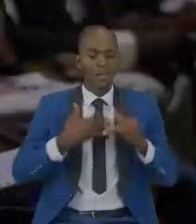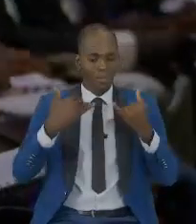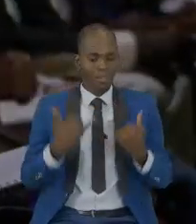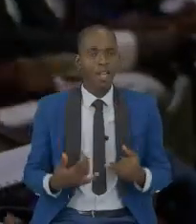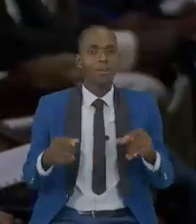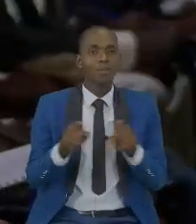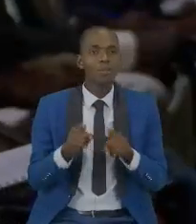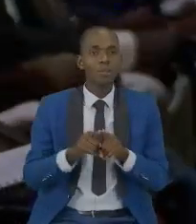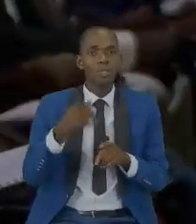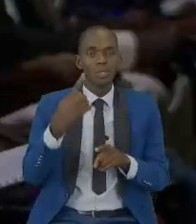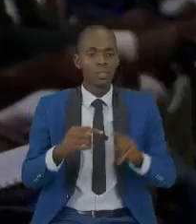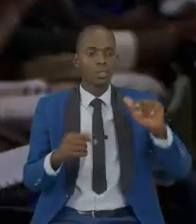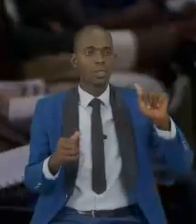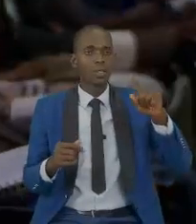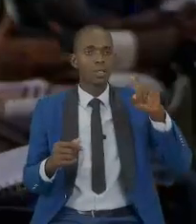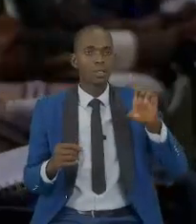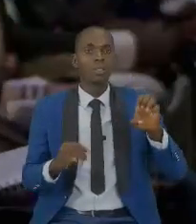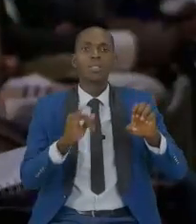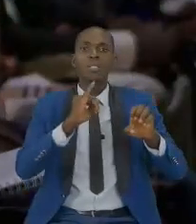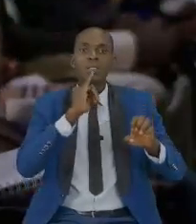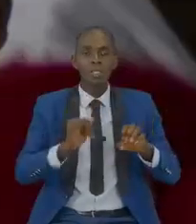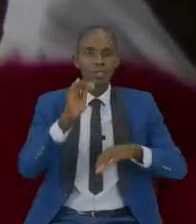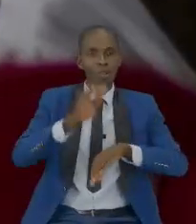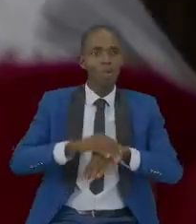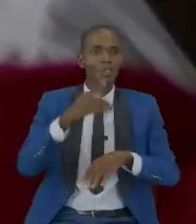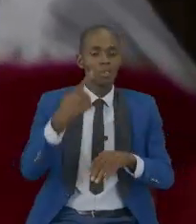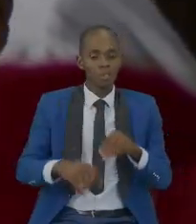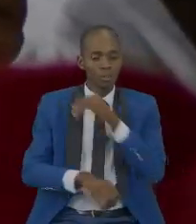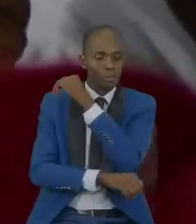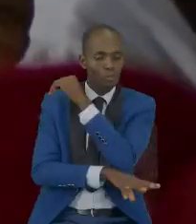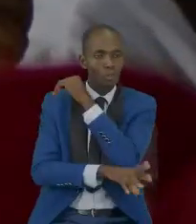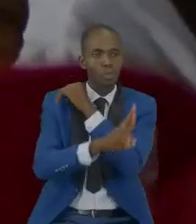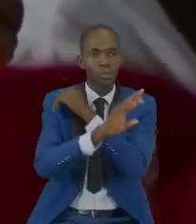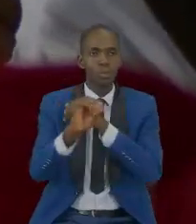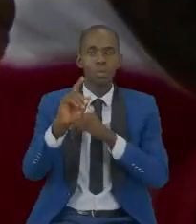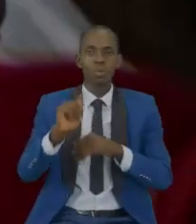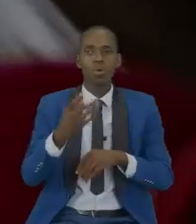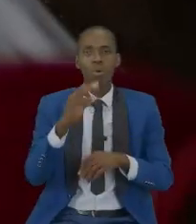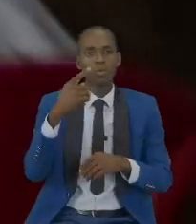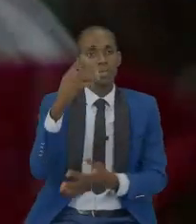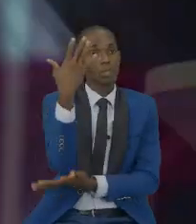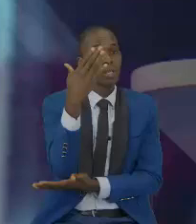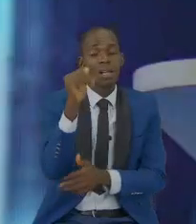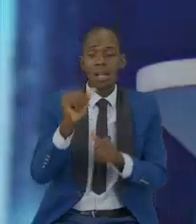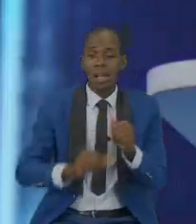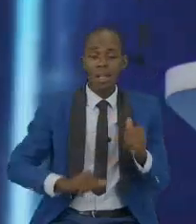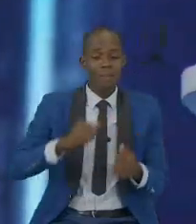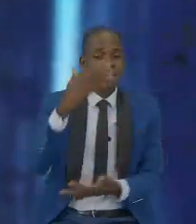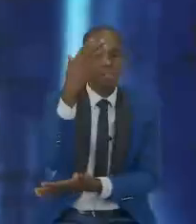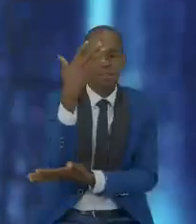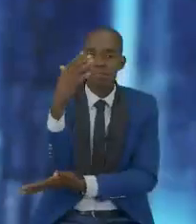the axe is laid unto the root of the trees. Every tree, therefore,